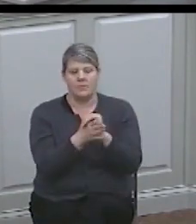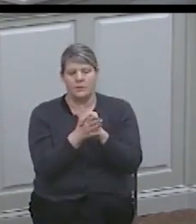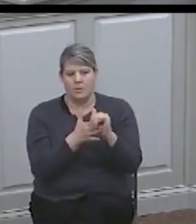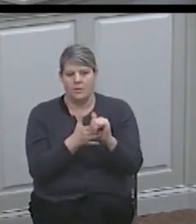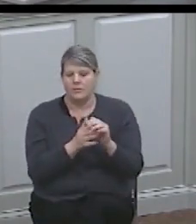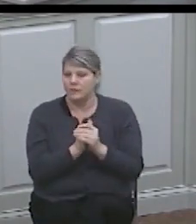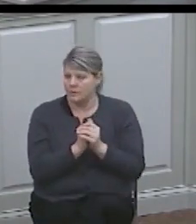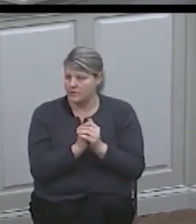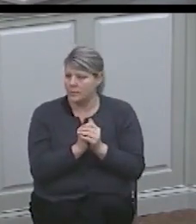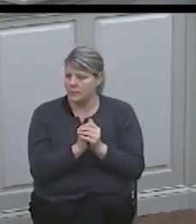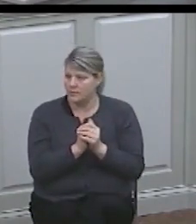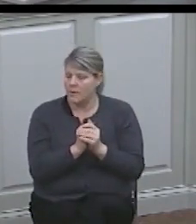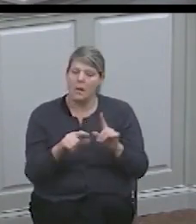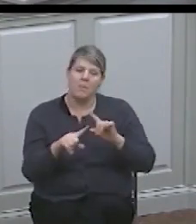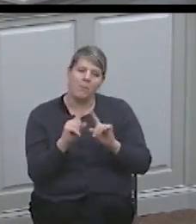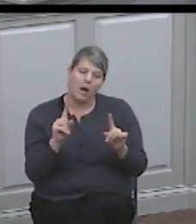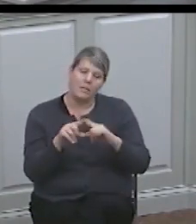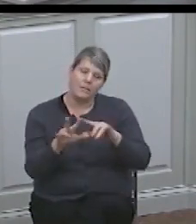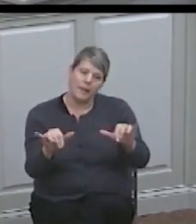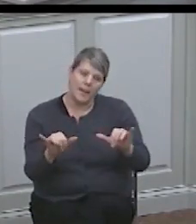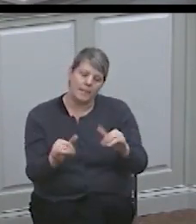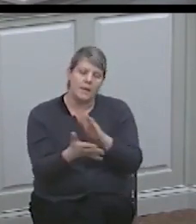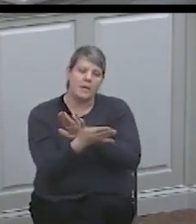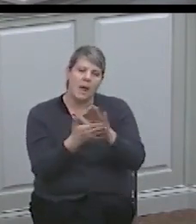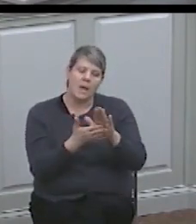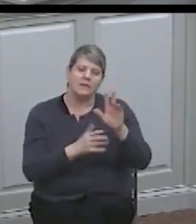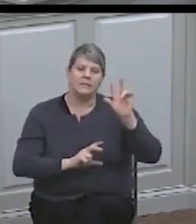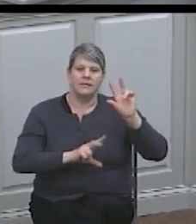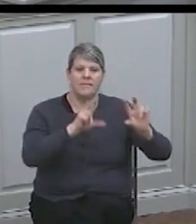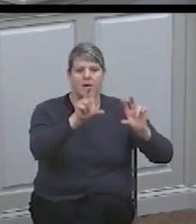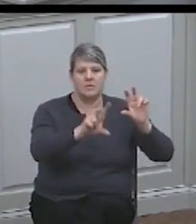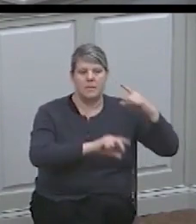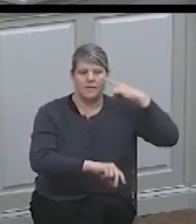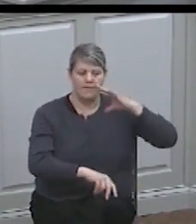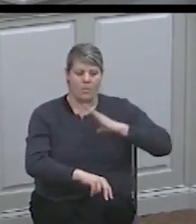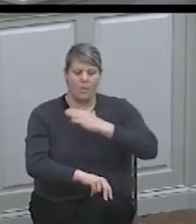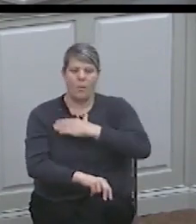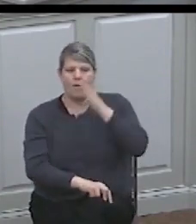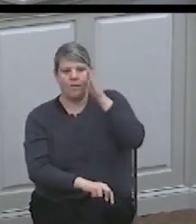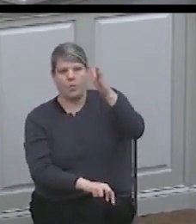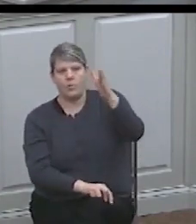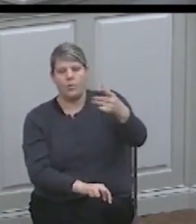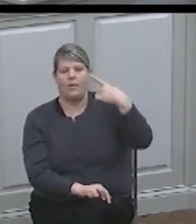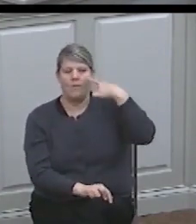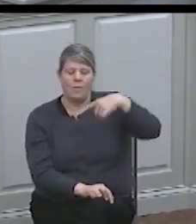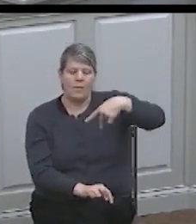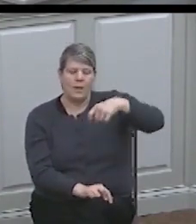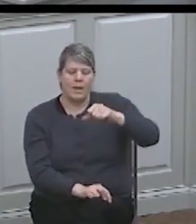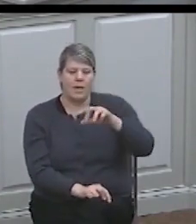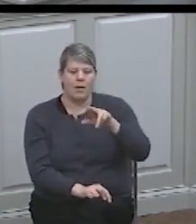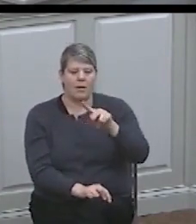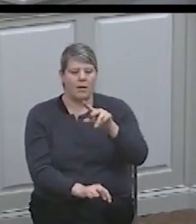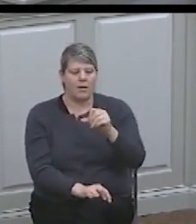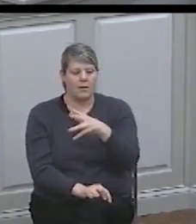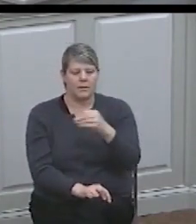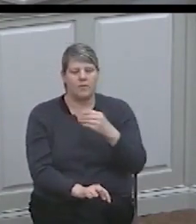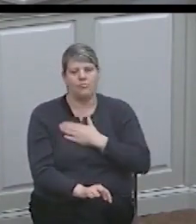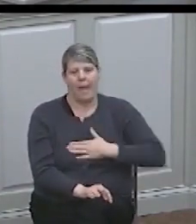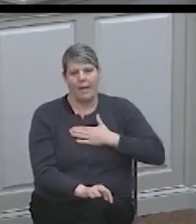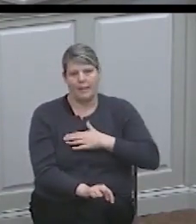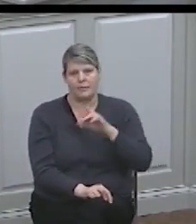But a nice investment for a plan to consolidate our efforts.